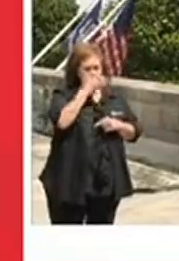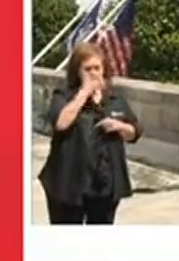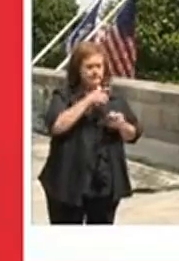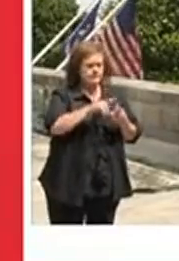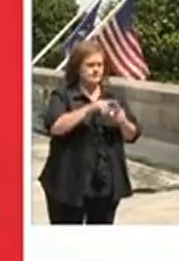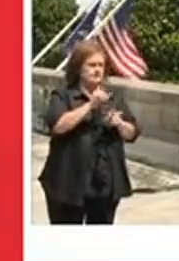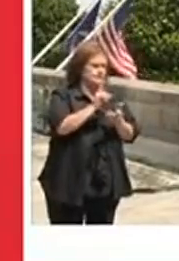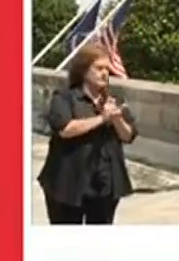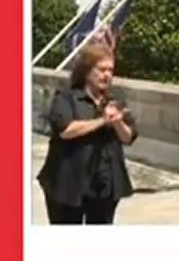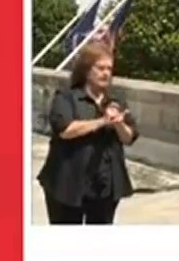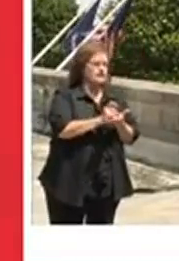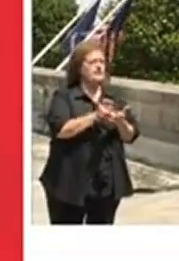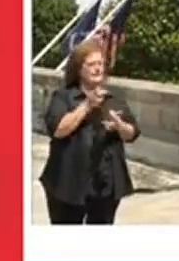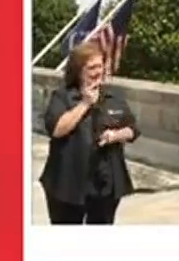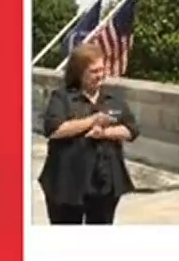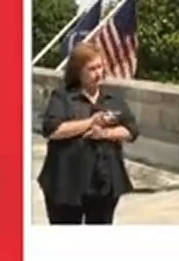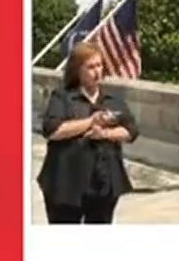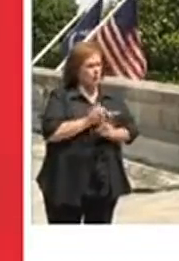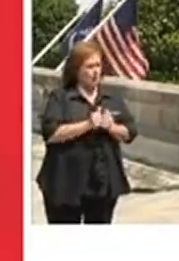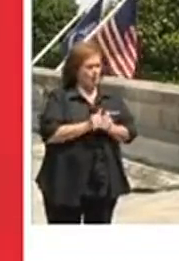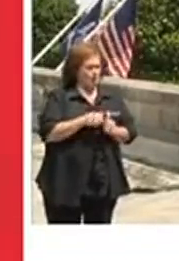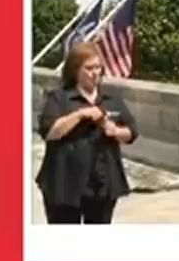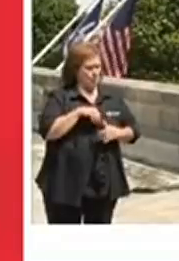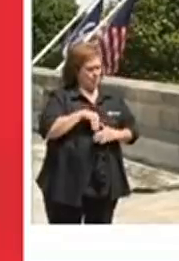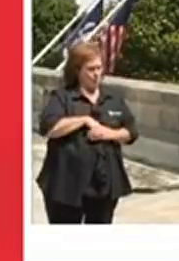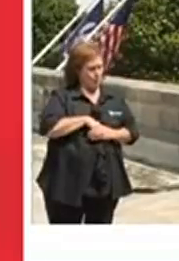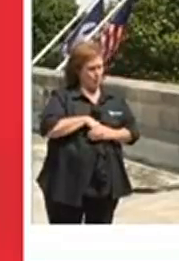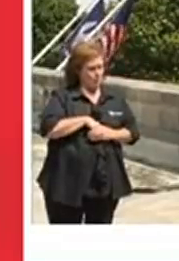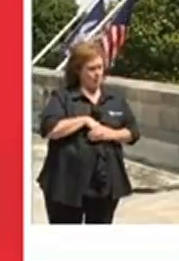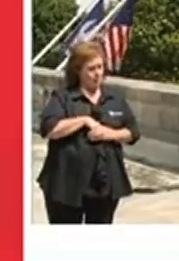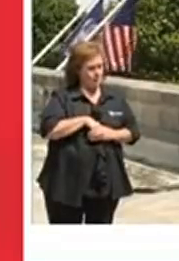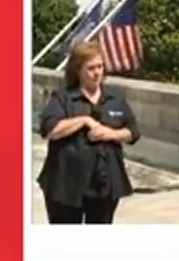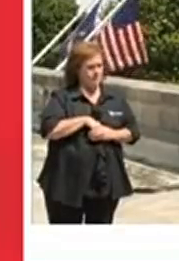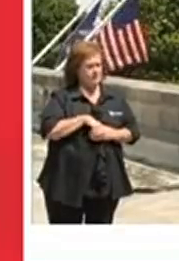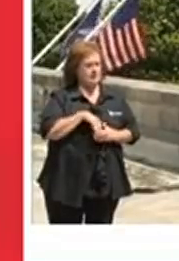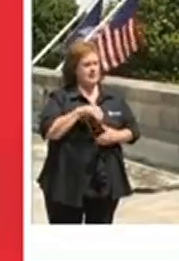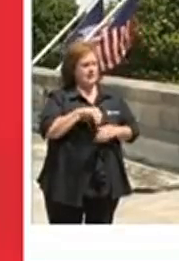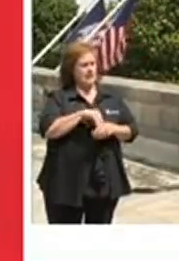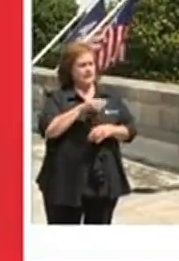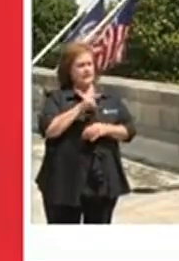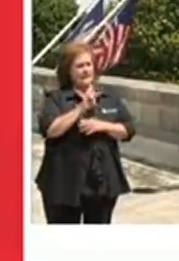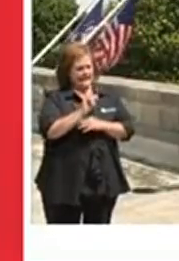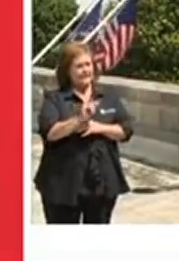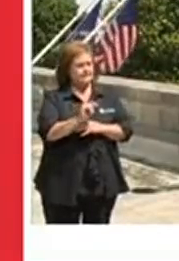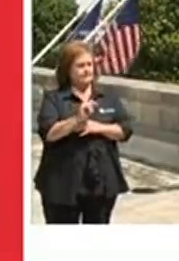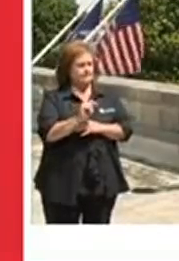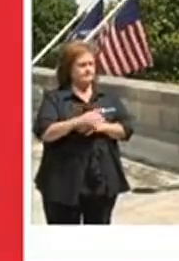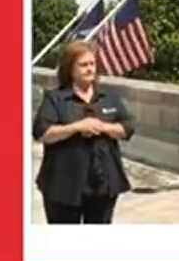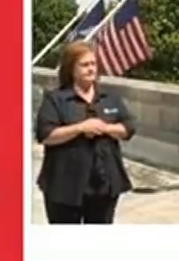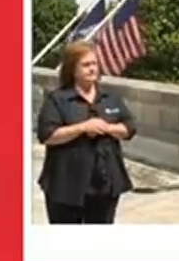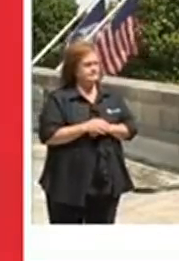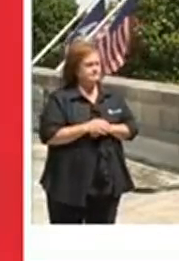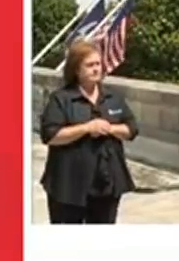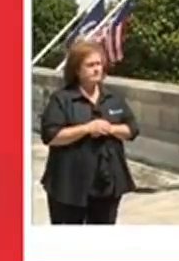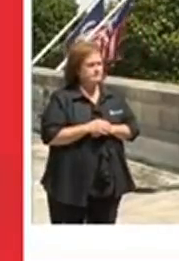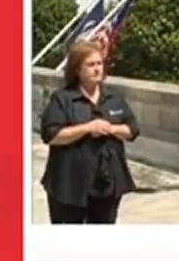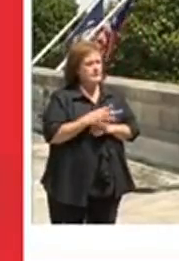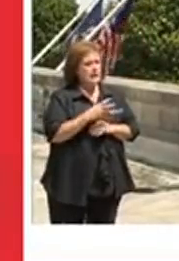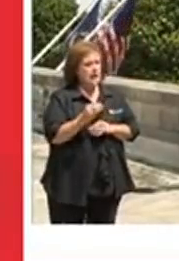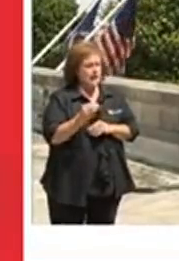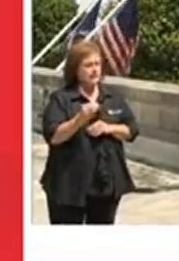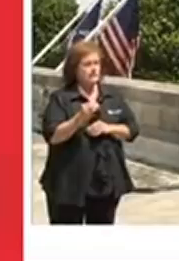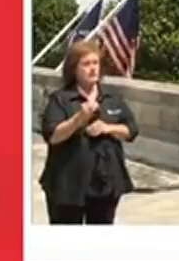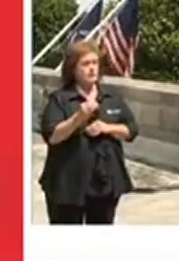sanitizer at your disposal. Please have that in your hurricane kit as we prepare for this weekend. And we also know